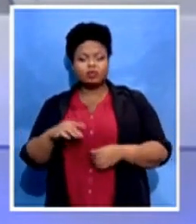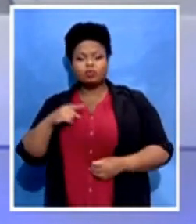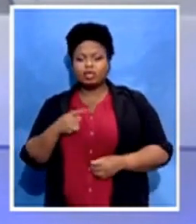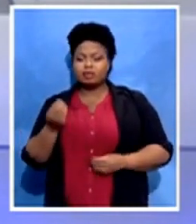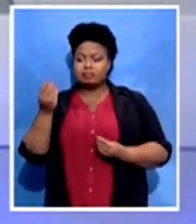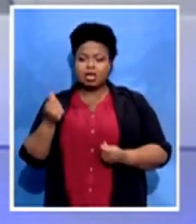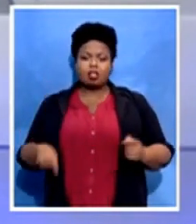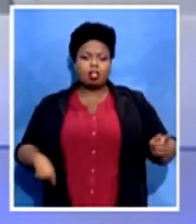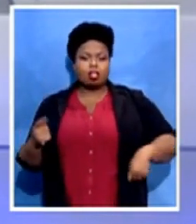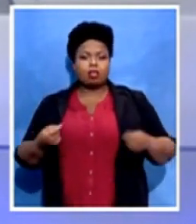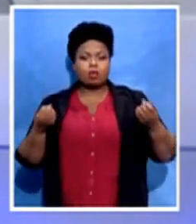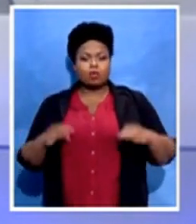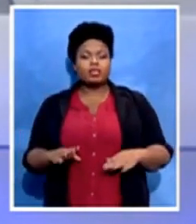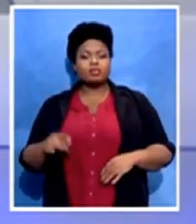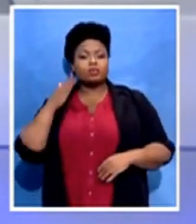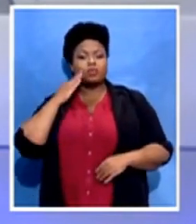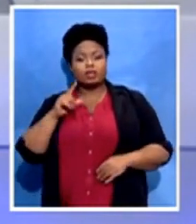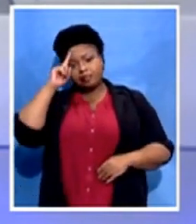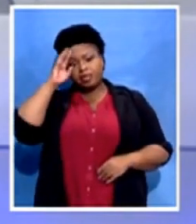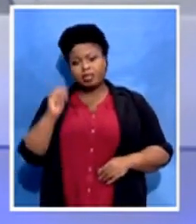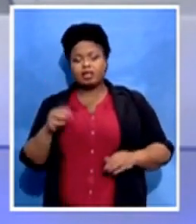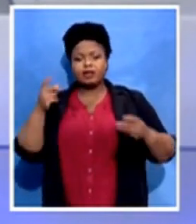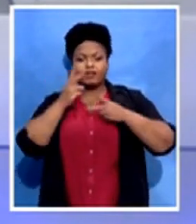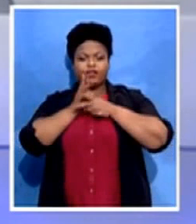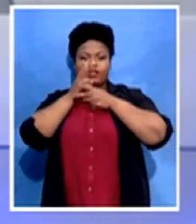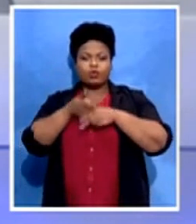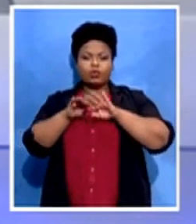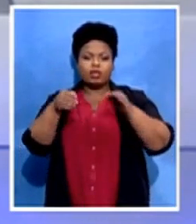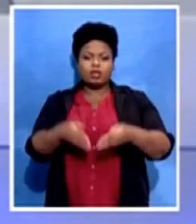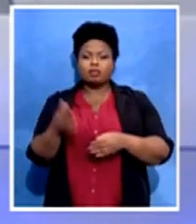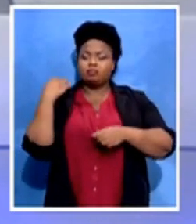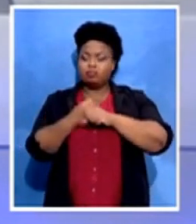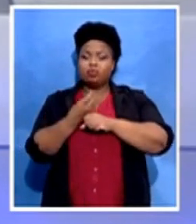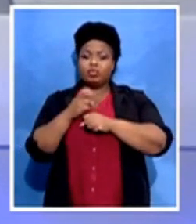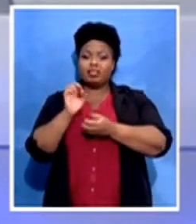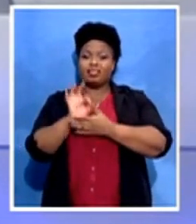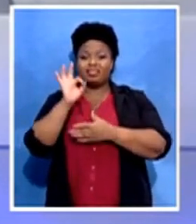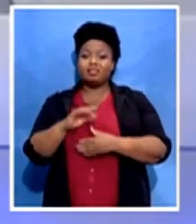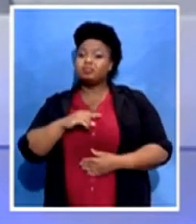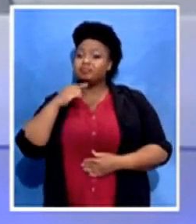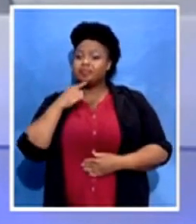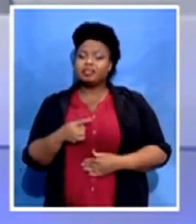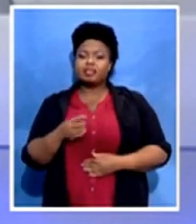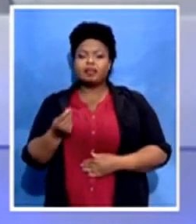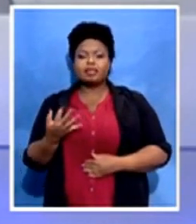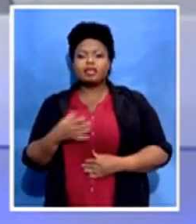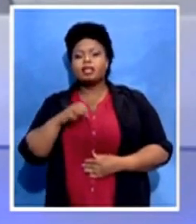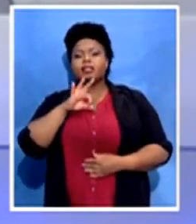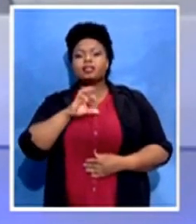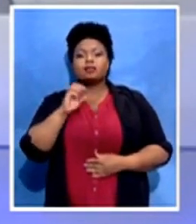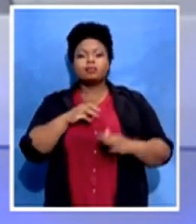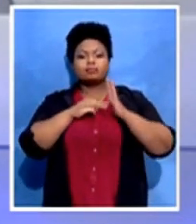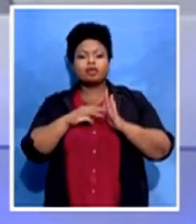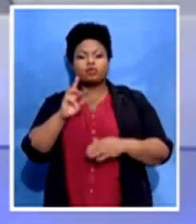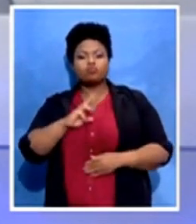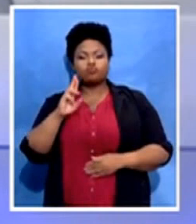Nelson Mandela's funeral in 2013. It is alleged that an amount of 300 million rand was misused. The case against